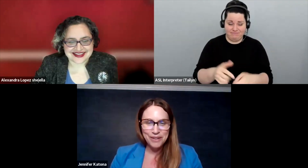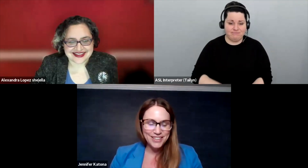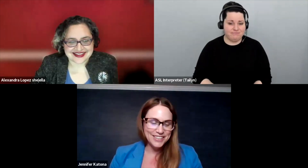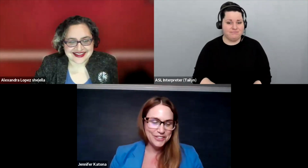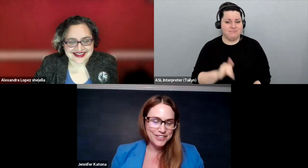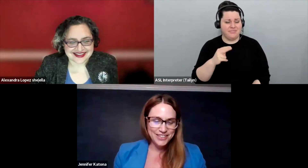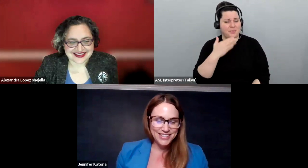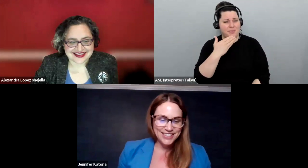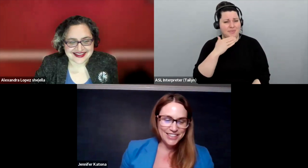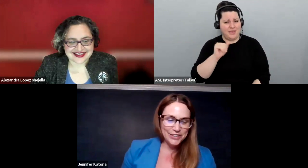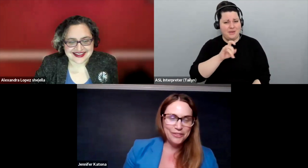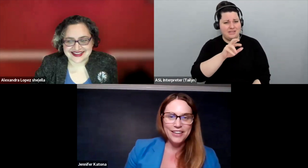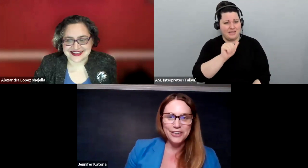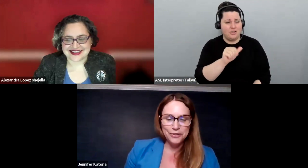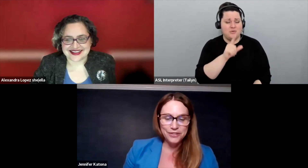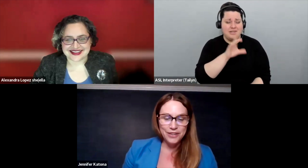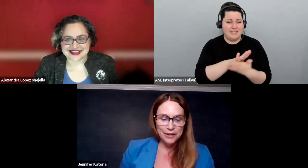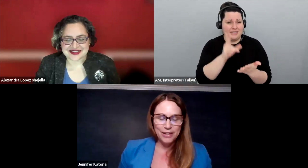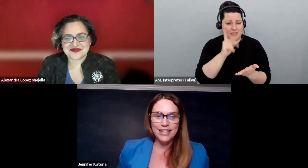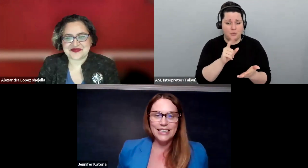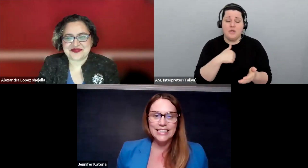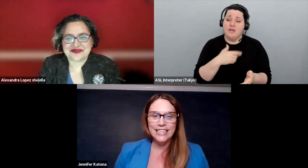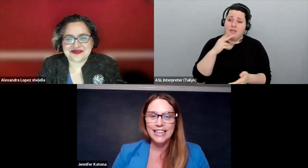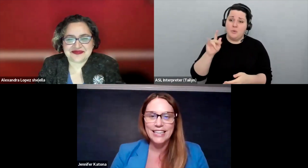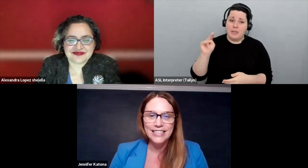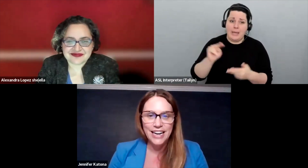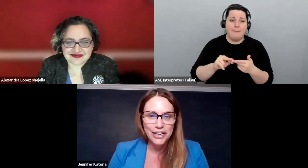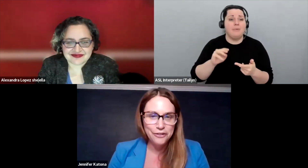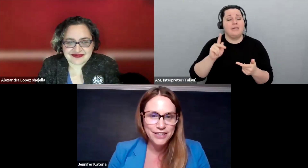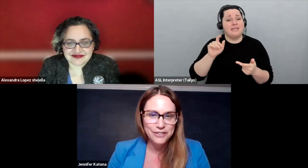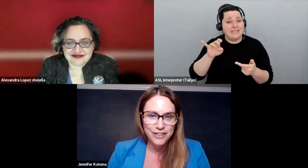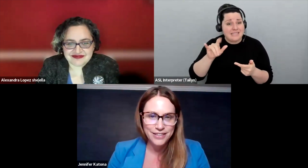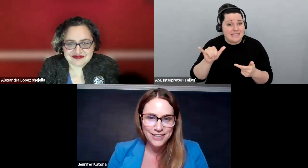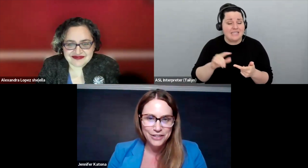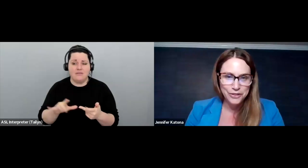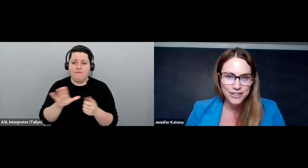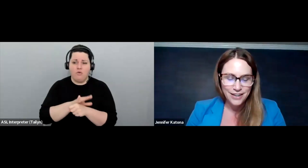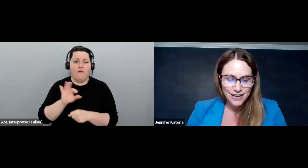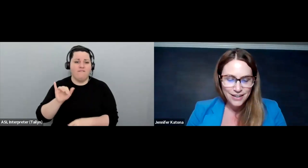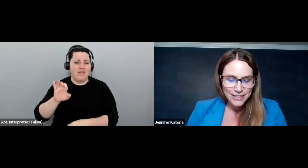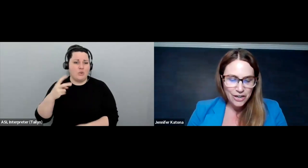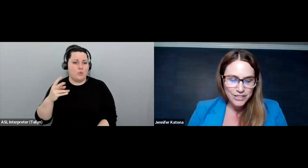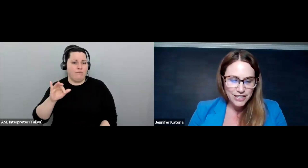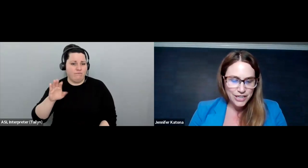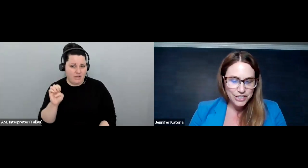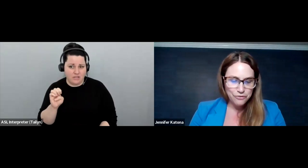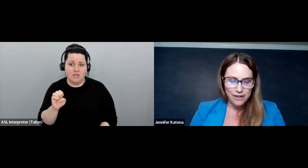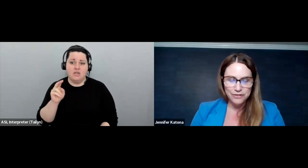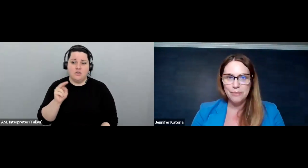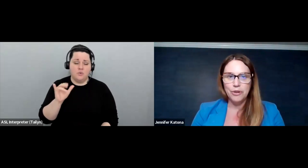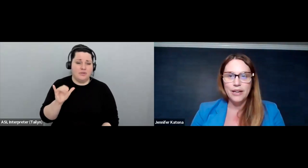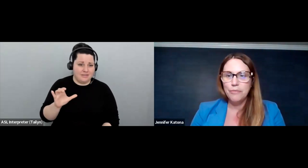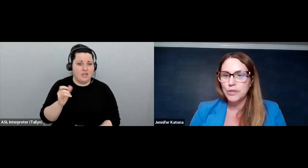thank you so much, Alexandra. It's so nice to see you. Thank you to Kim and Kinsey and the entire Face-to-Face in New York City Arts and